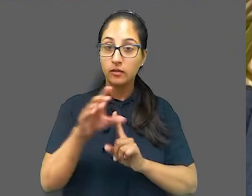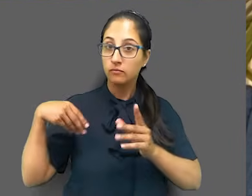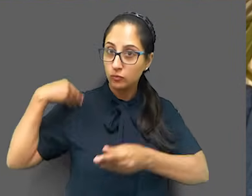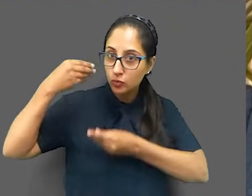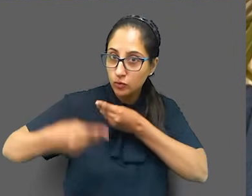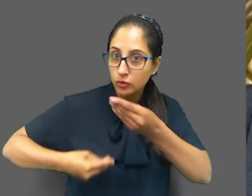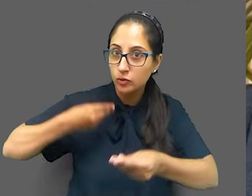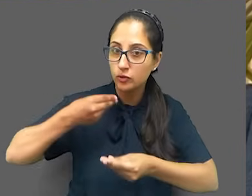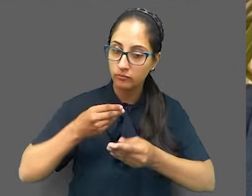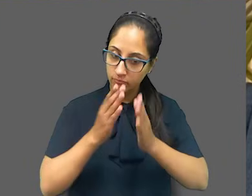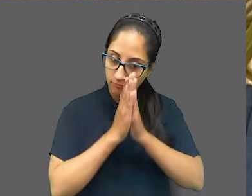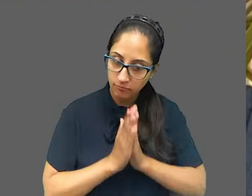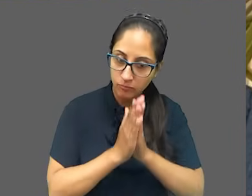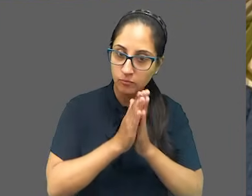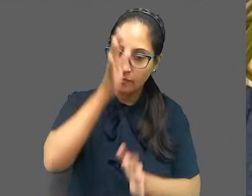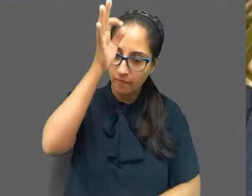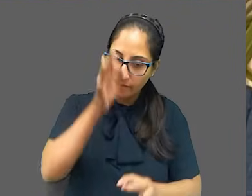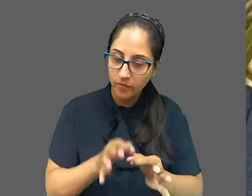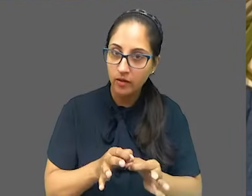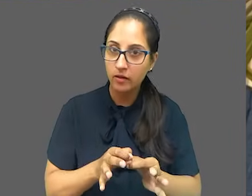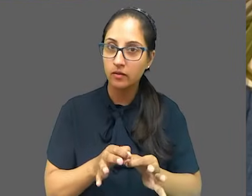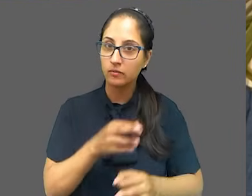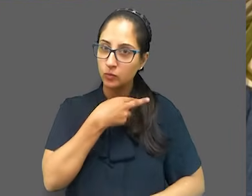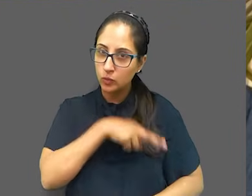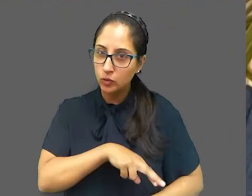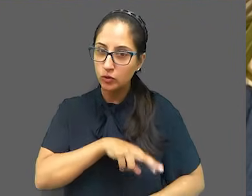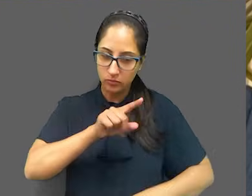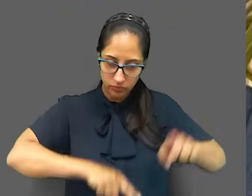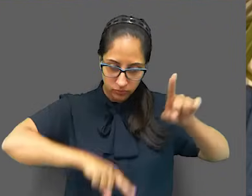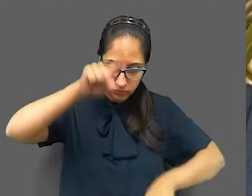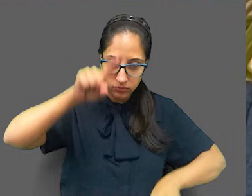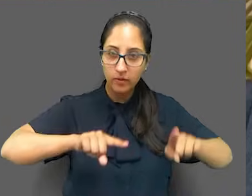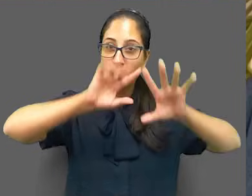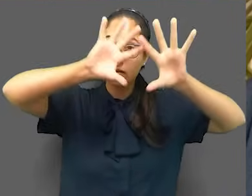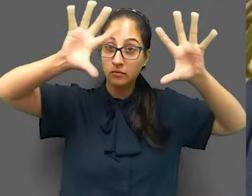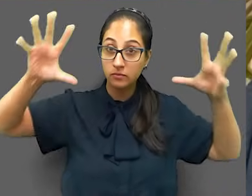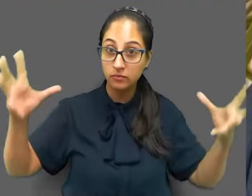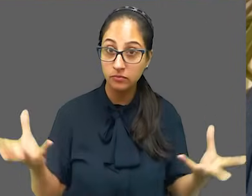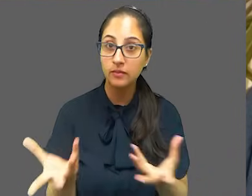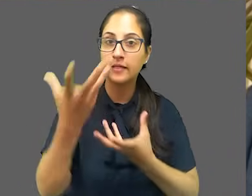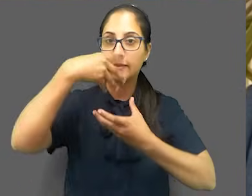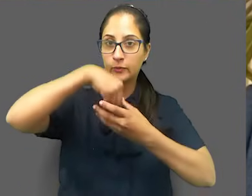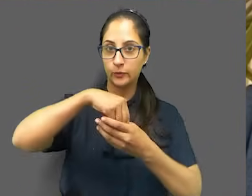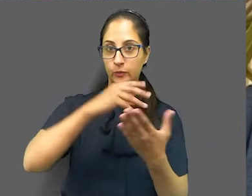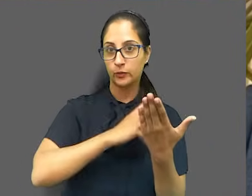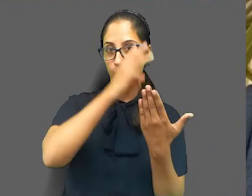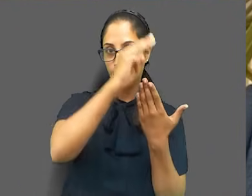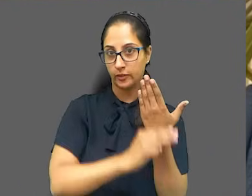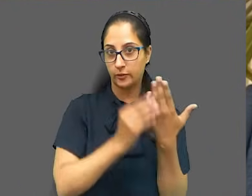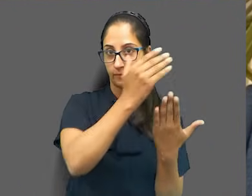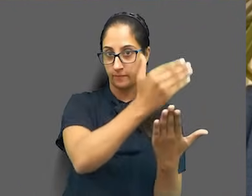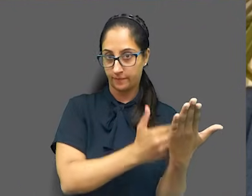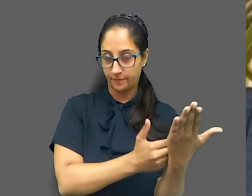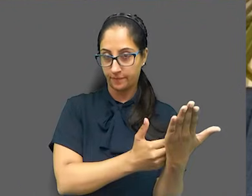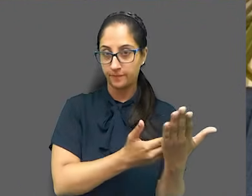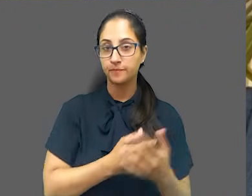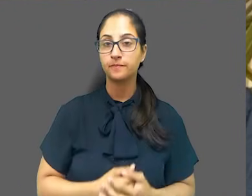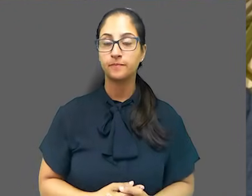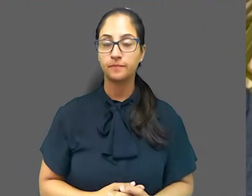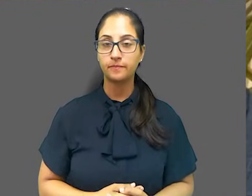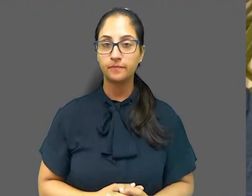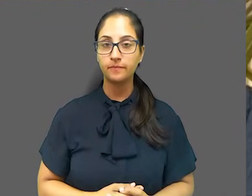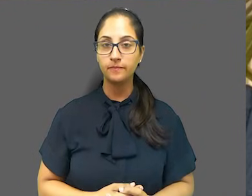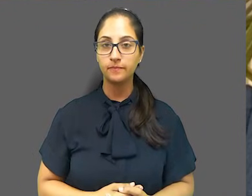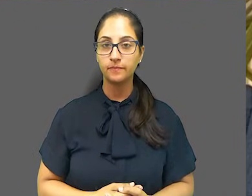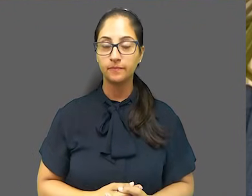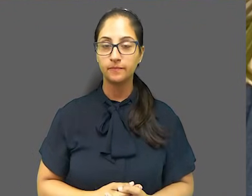in customs, practices, traditions. And additionally, the curriculum